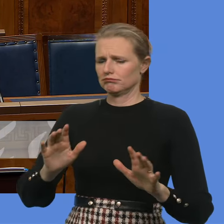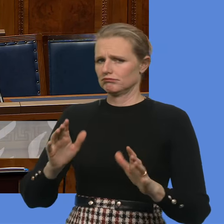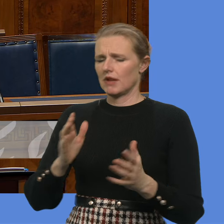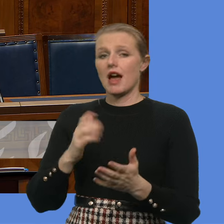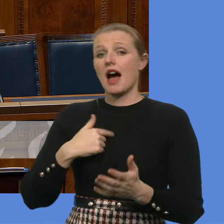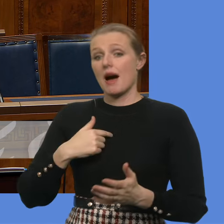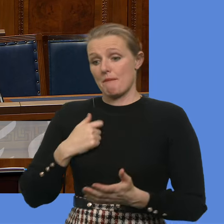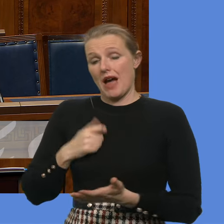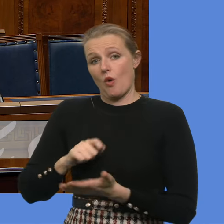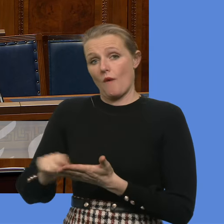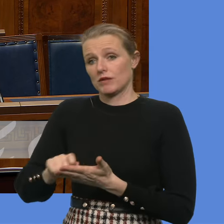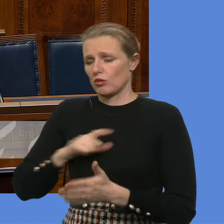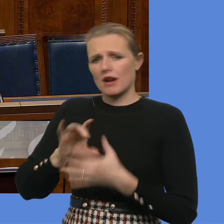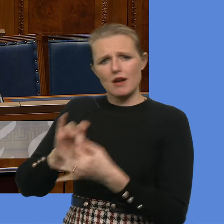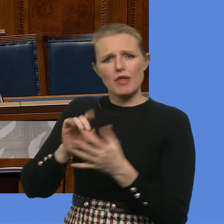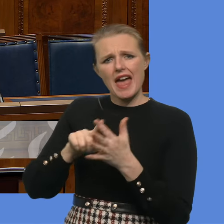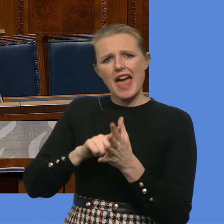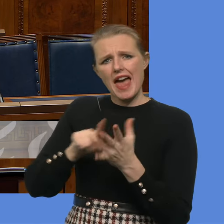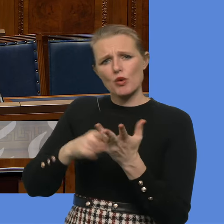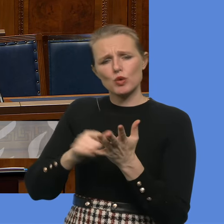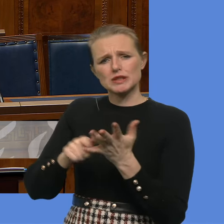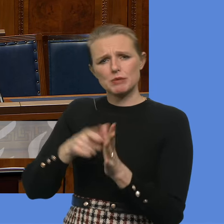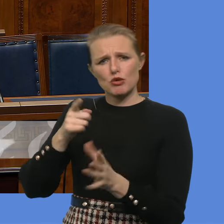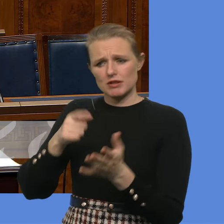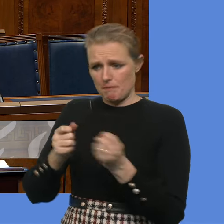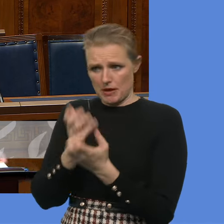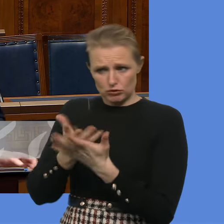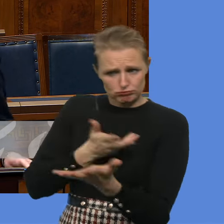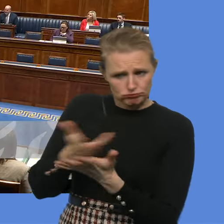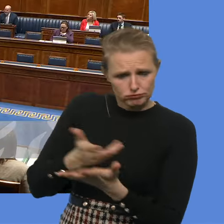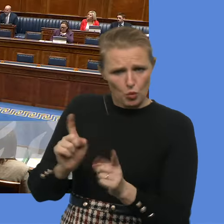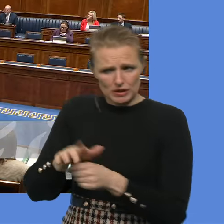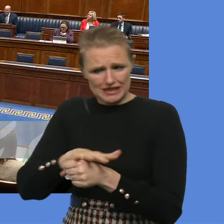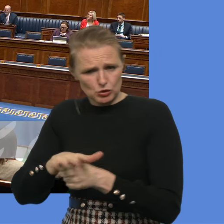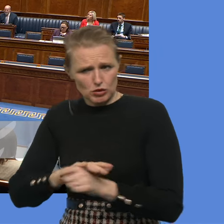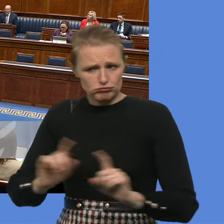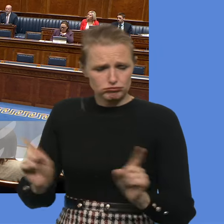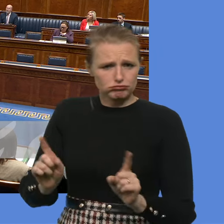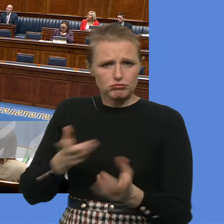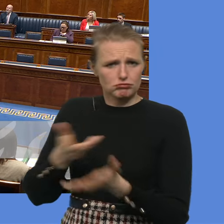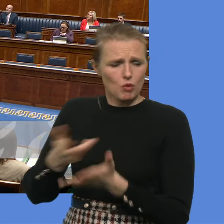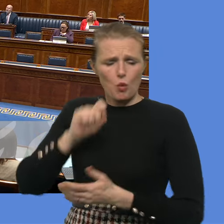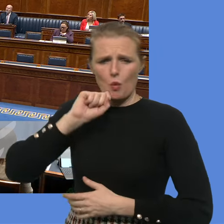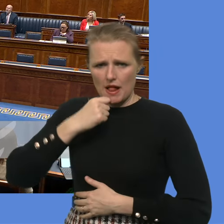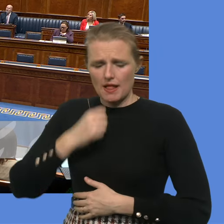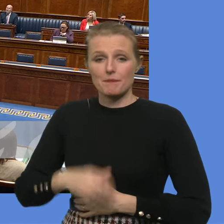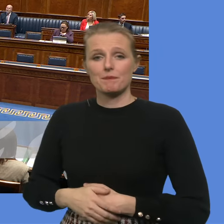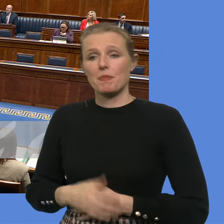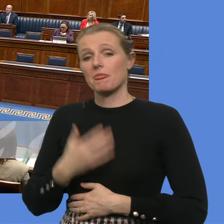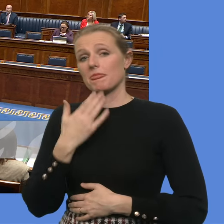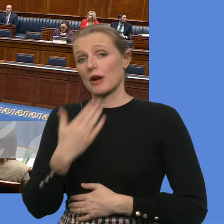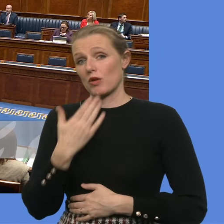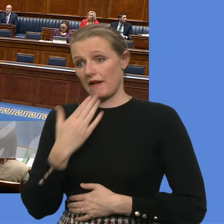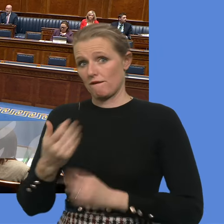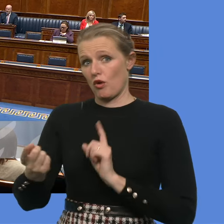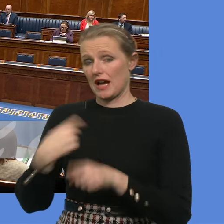already engaging with Spirit to confirm a date for a meeting to discuss the current situation. Mr. Briggs. Thank you, Mr. Speaker, and I thank the Minister for